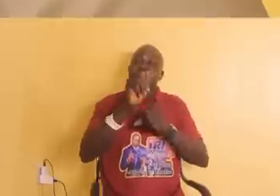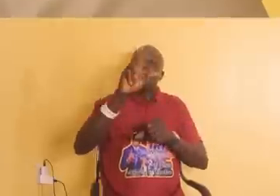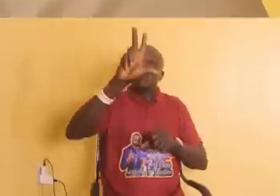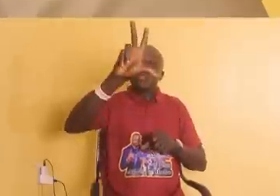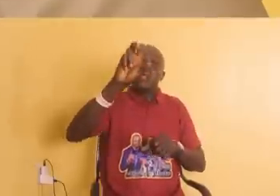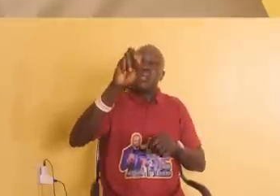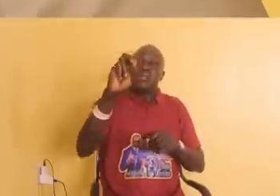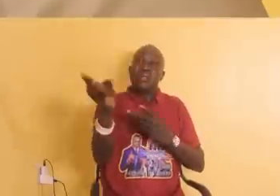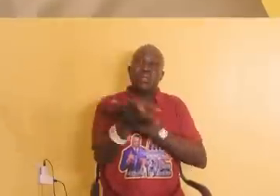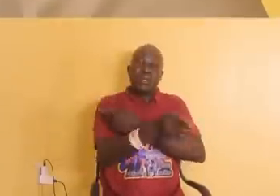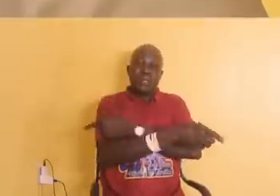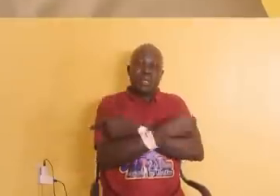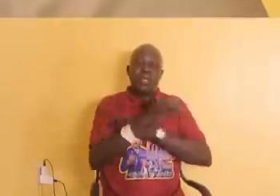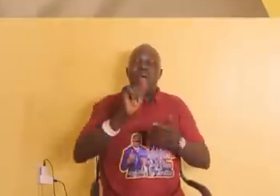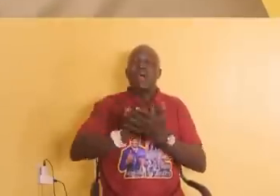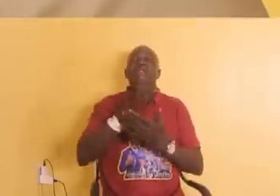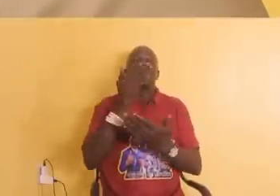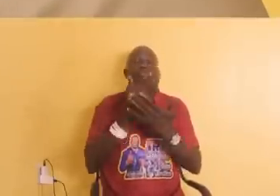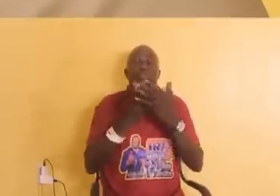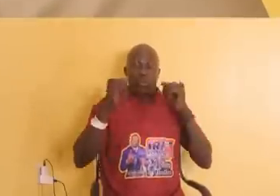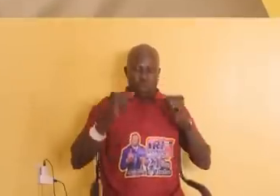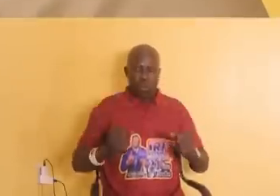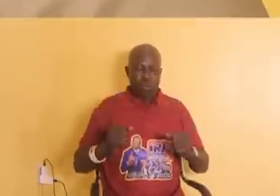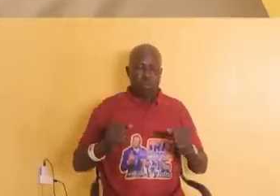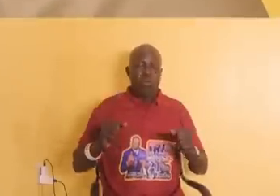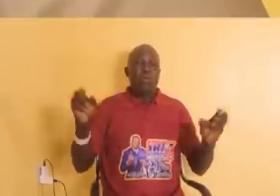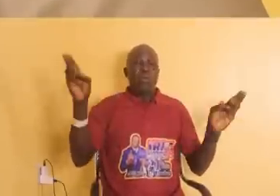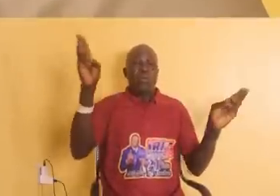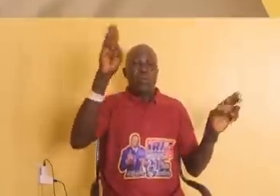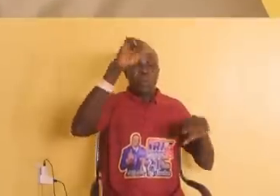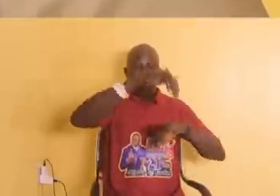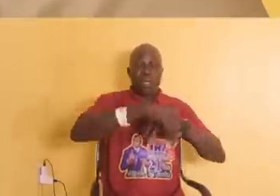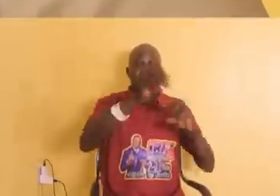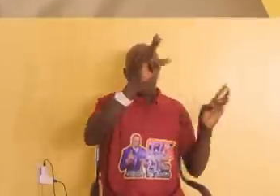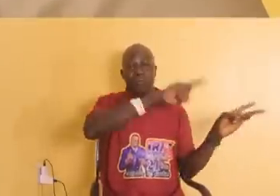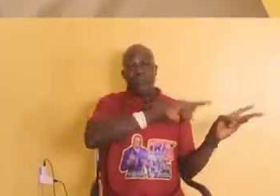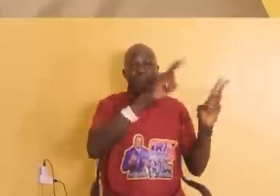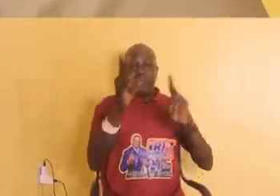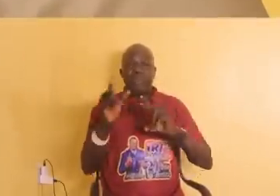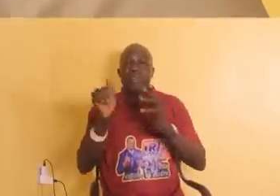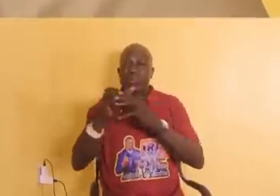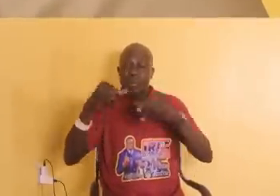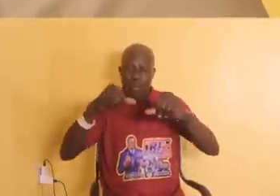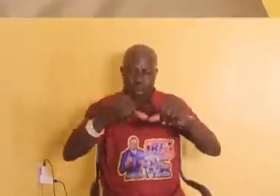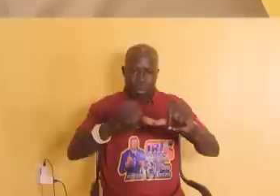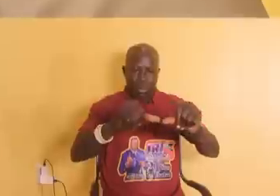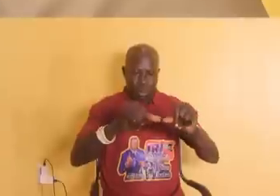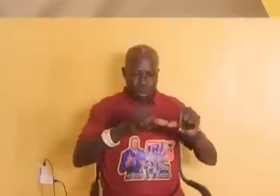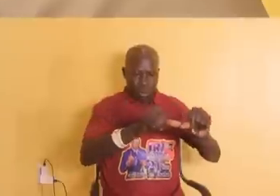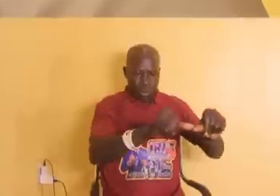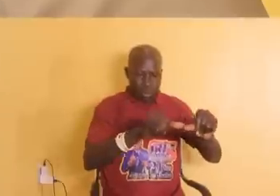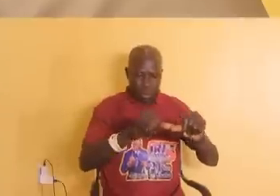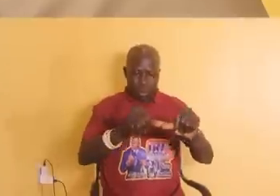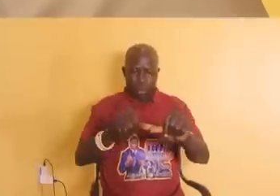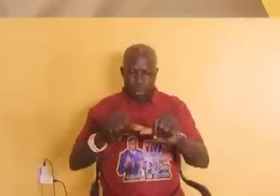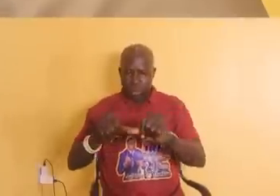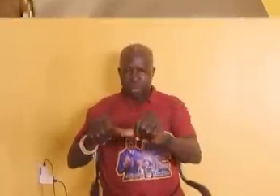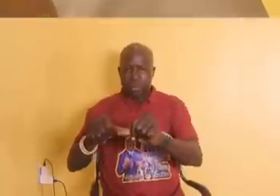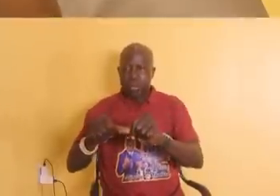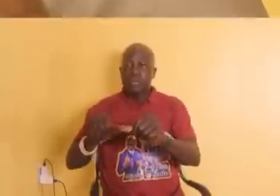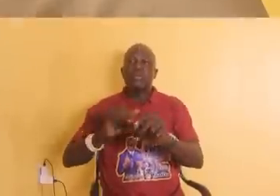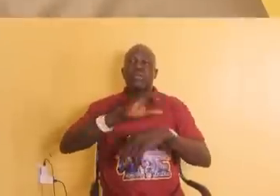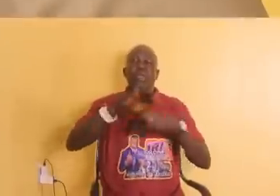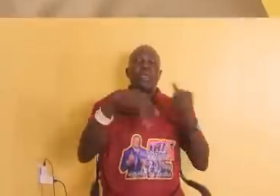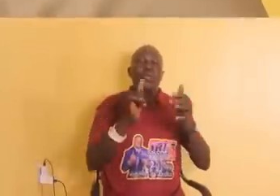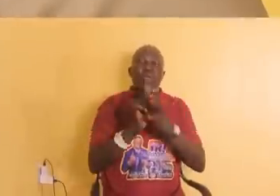30 days. Ati so alagbara. And powerful vigil. To Olua palace. That the Lord had ordained. Oh lowo lowo lowo lowo. Ode